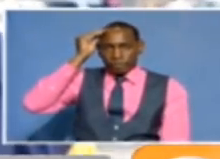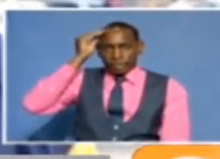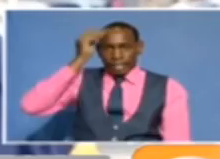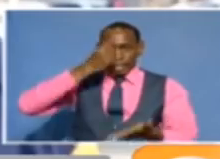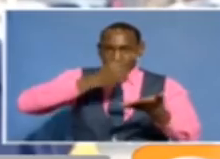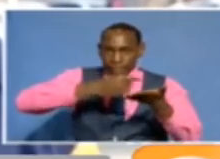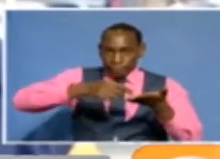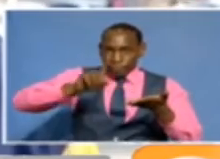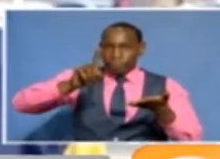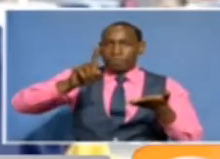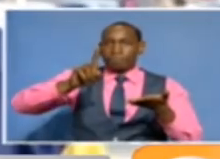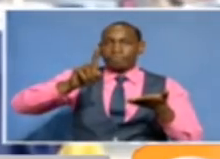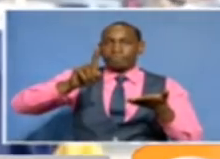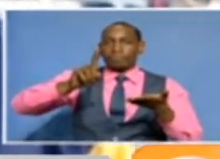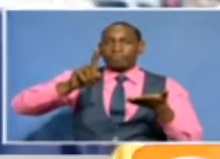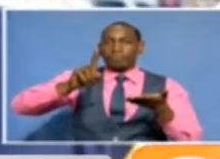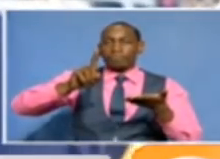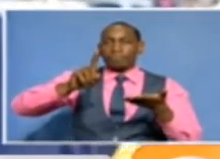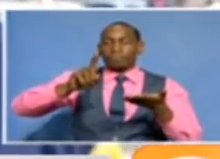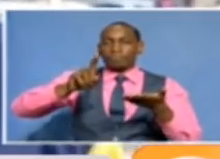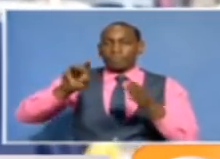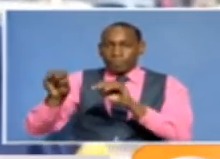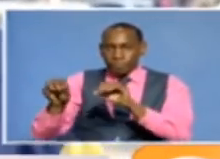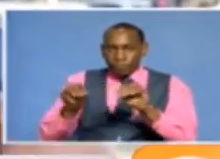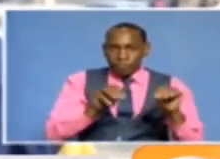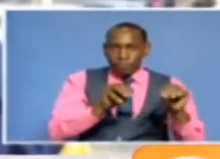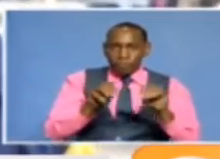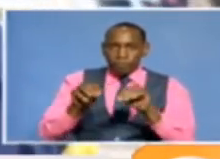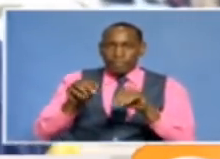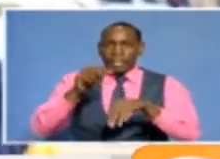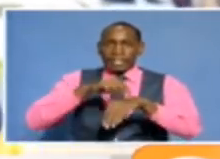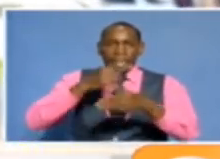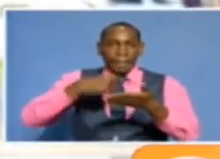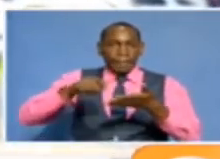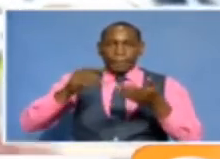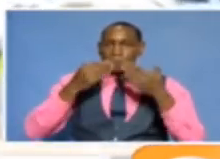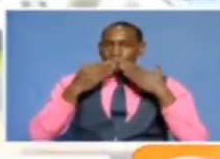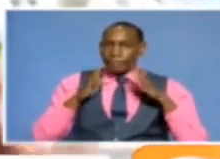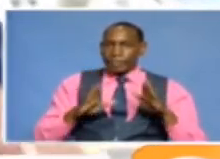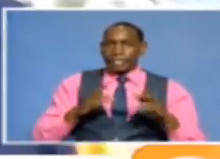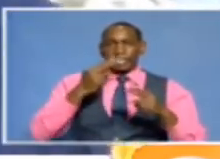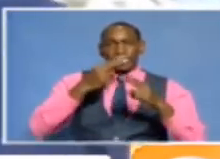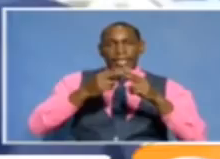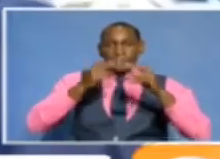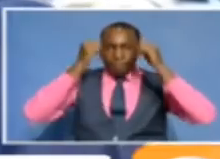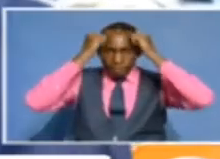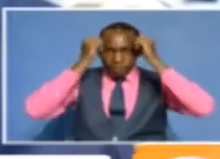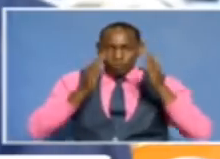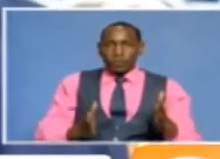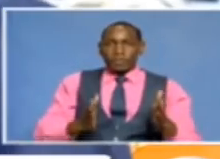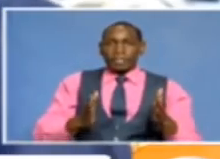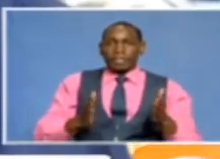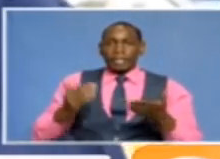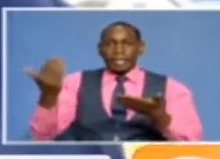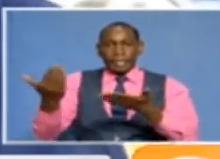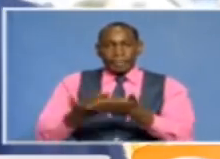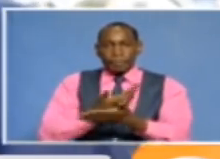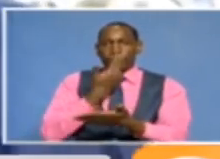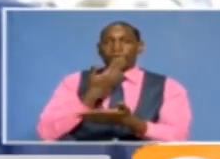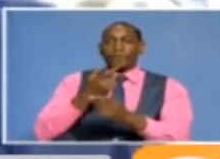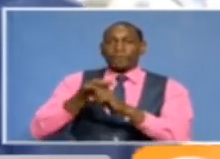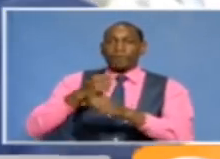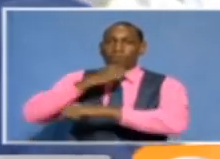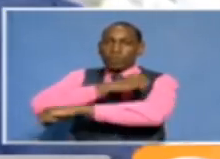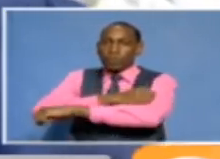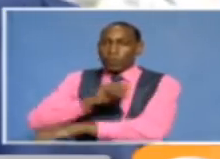approve such movement. And upon approval, the name of the student is removed from